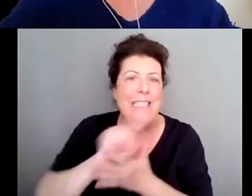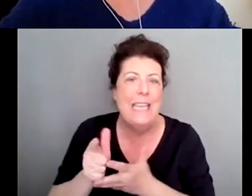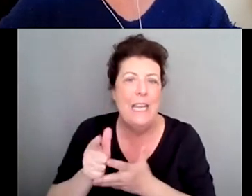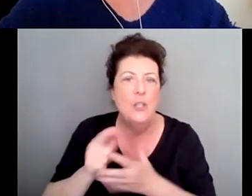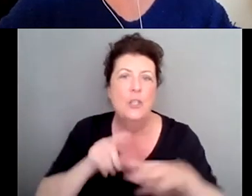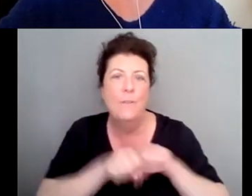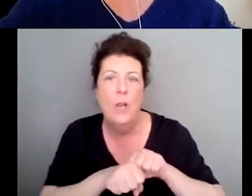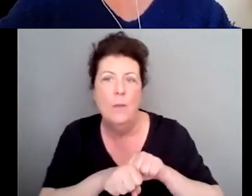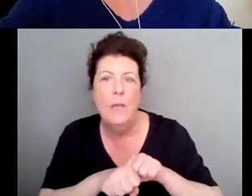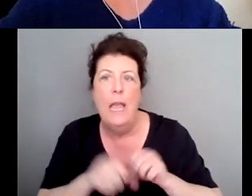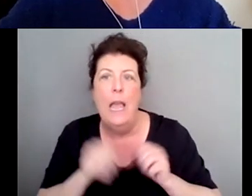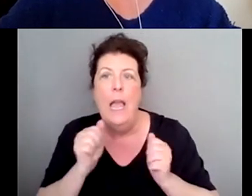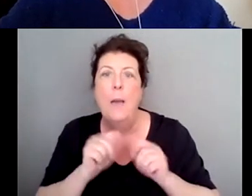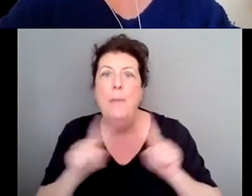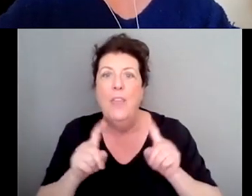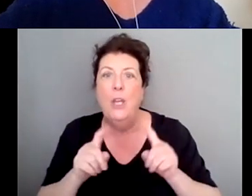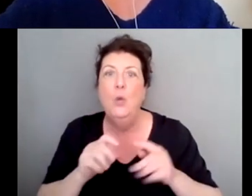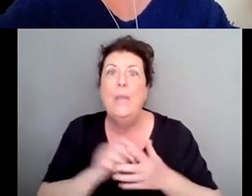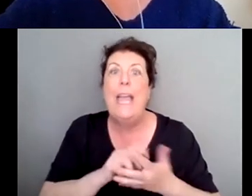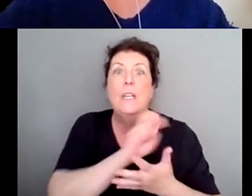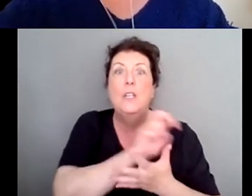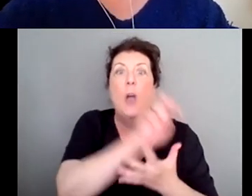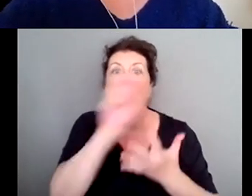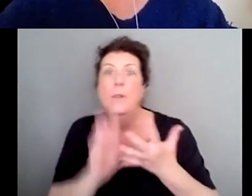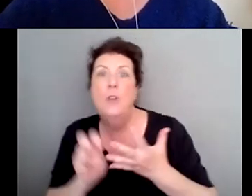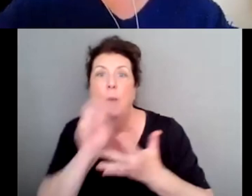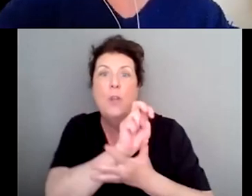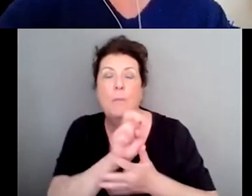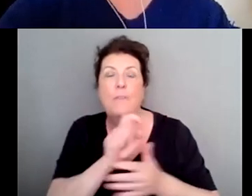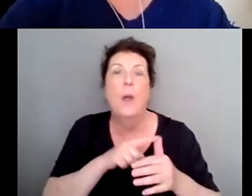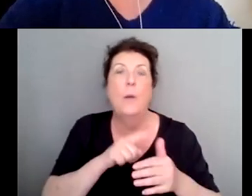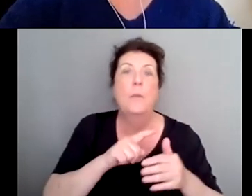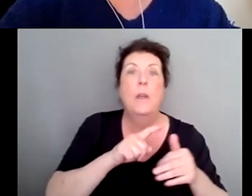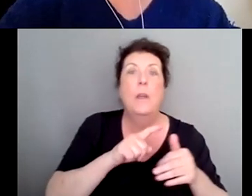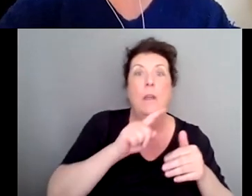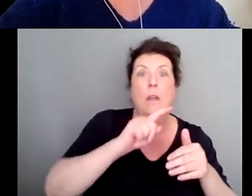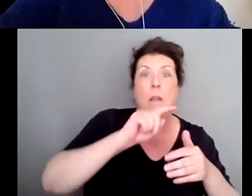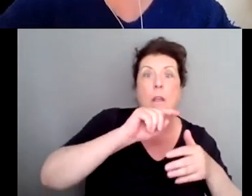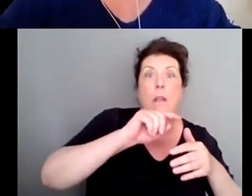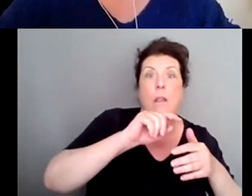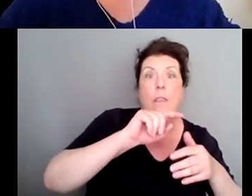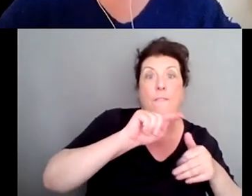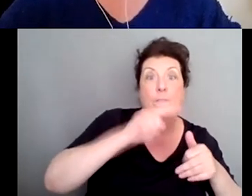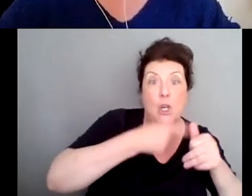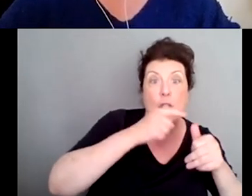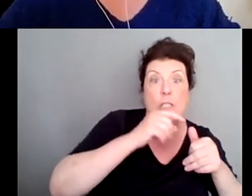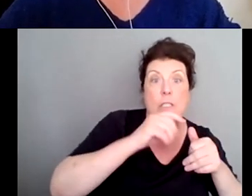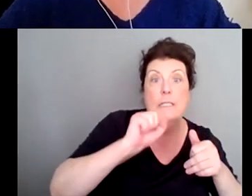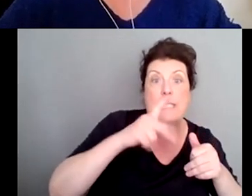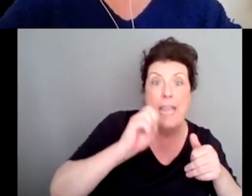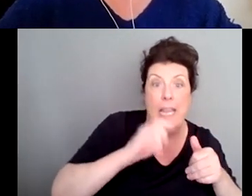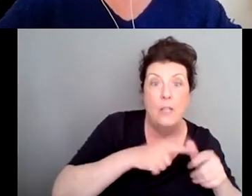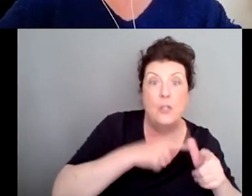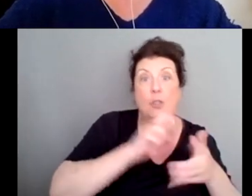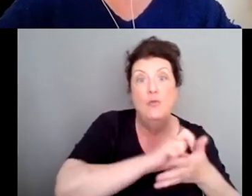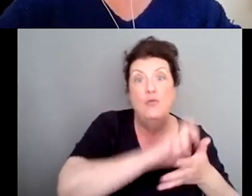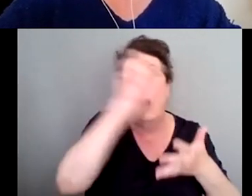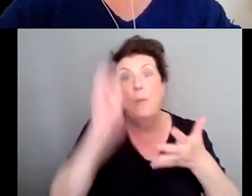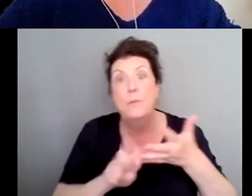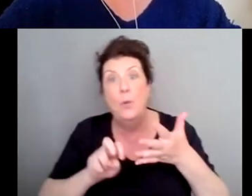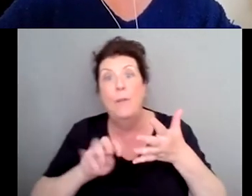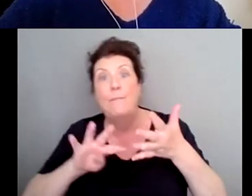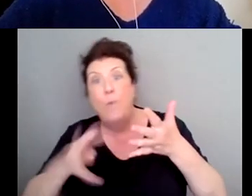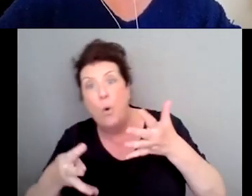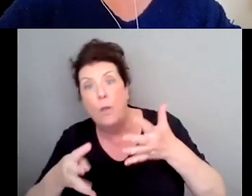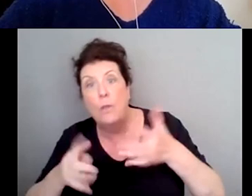one to two, to five, back to four, back to five again, to three, to seven. So like, we really, it gave us, um, a nice,